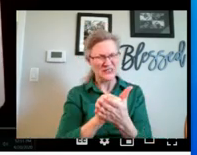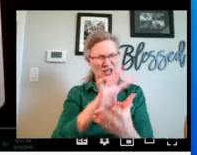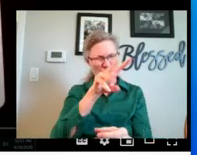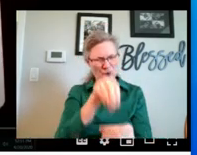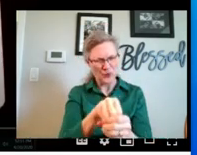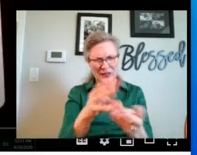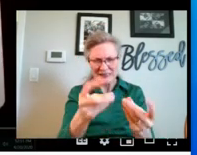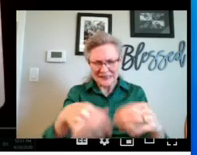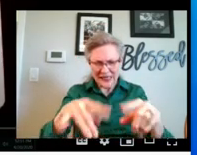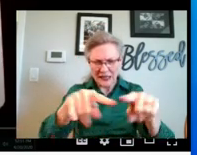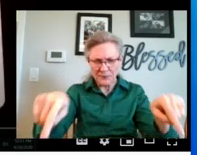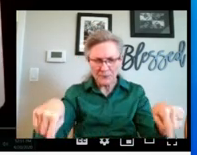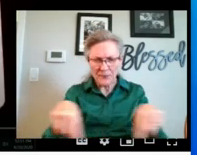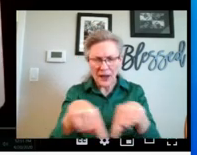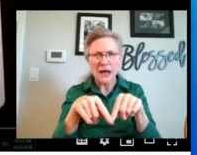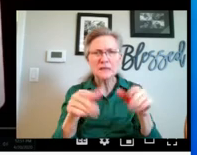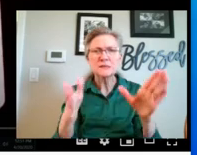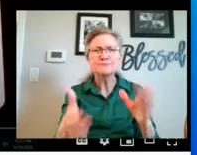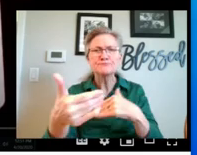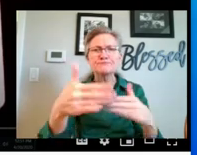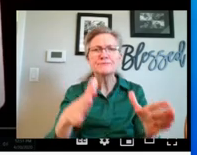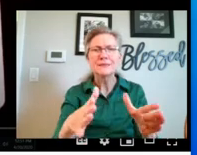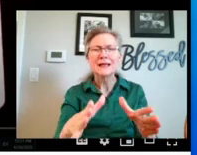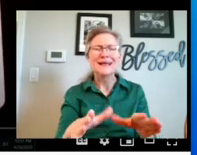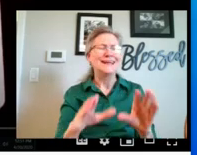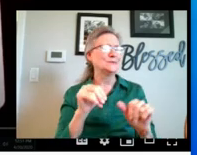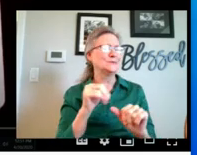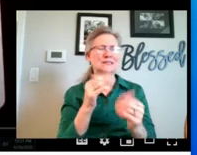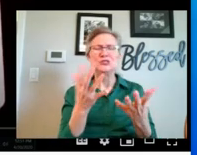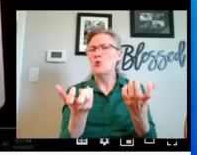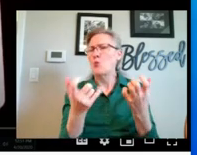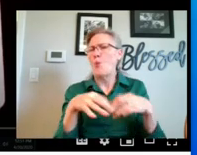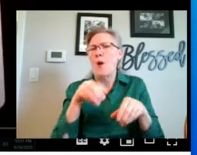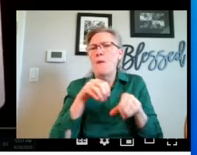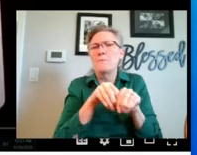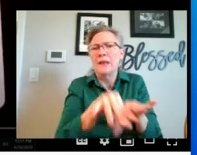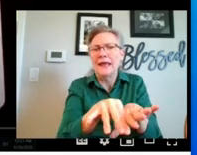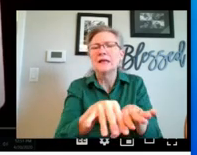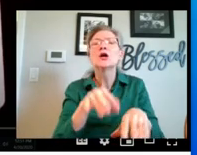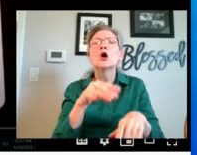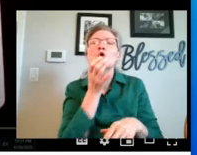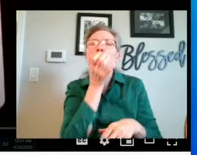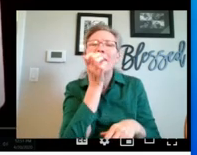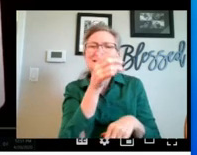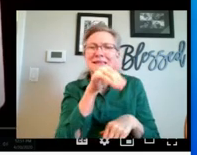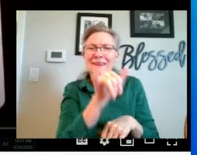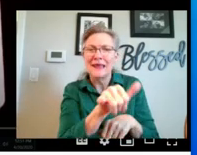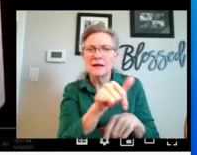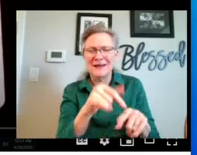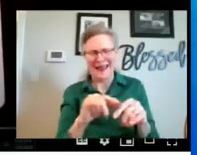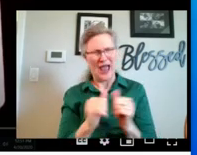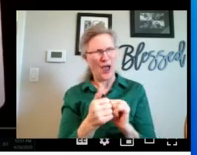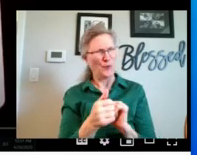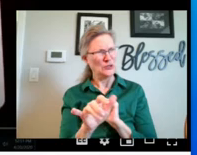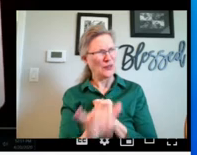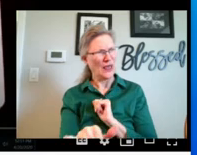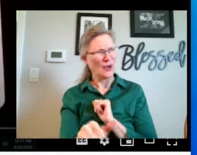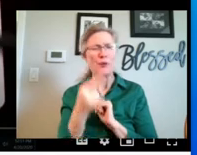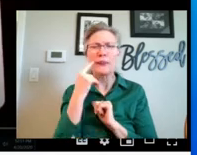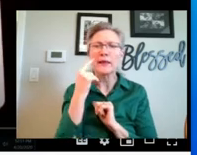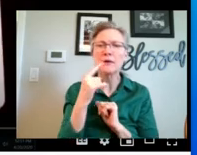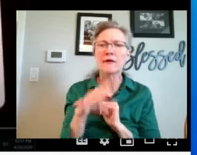the sandbox, which they told us is not getting any grass. So right now you should already be processing how we're going to step through this. You're probably thinking, all right, well, we